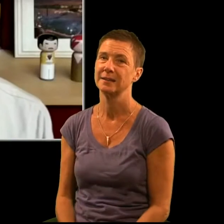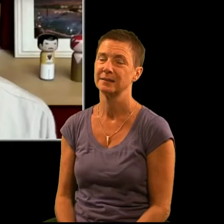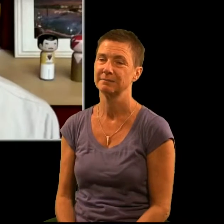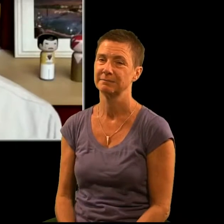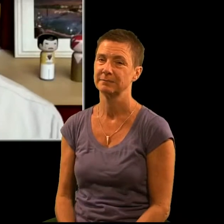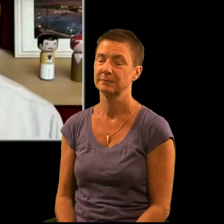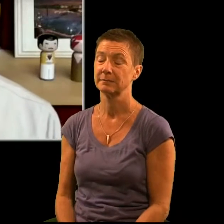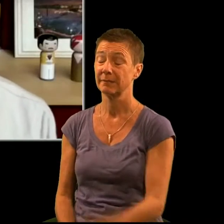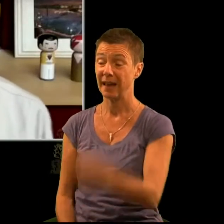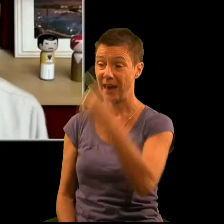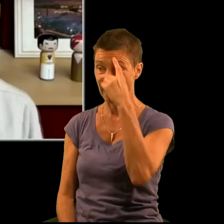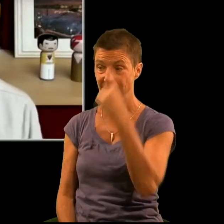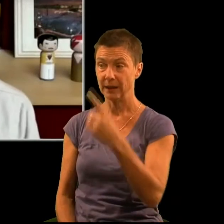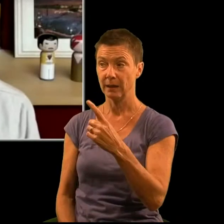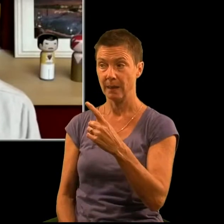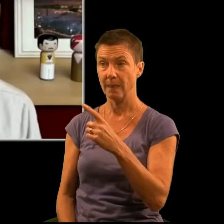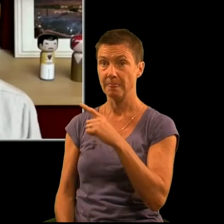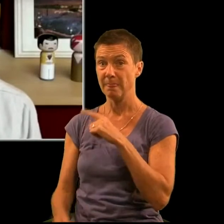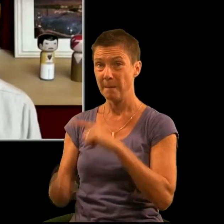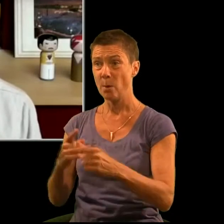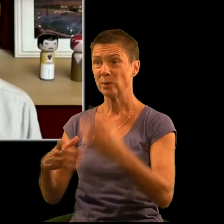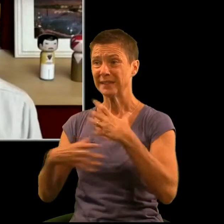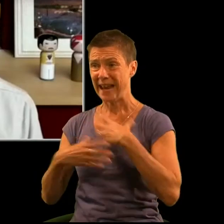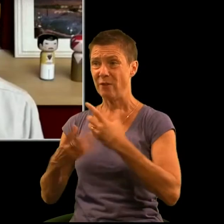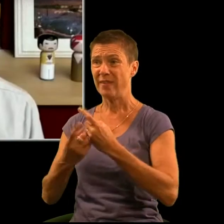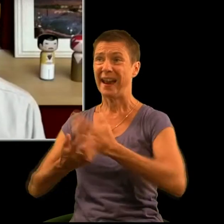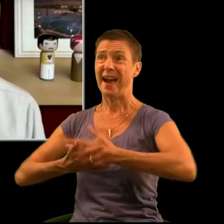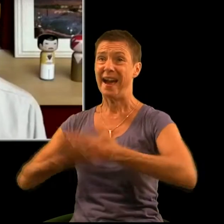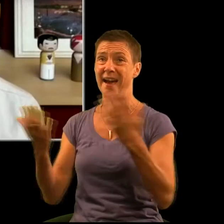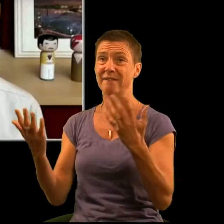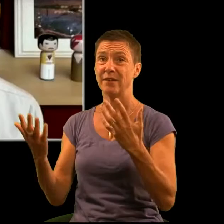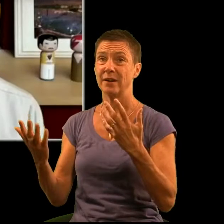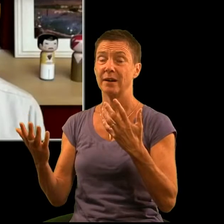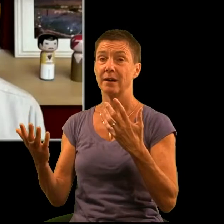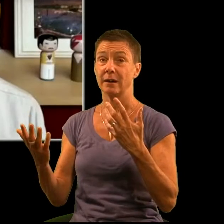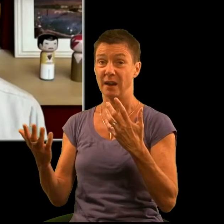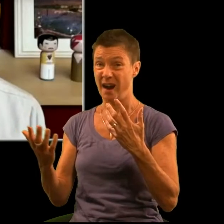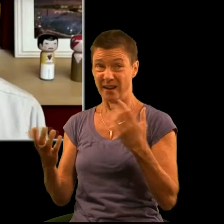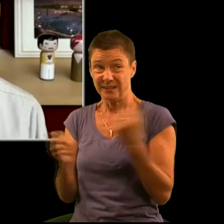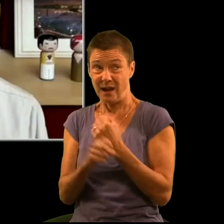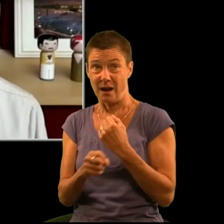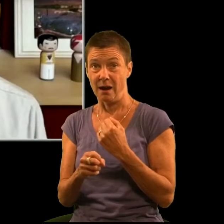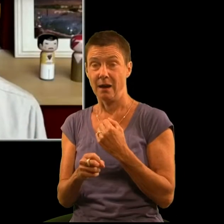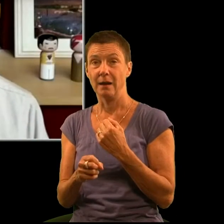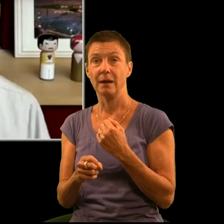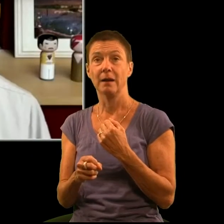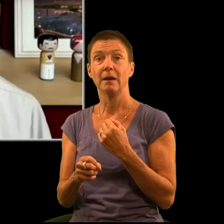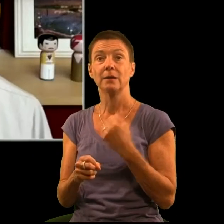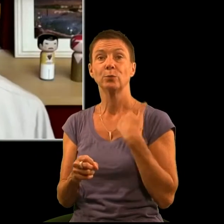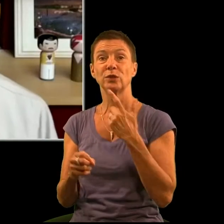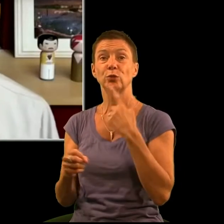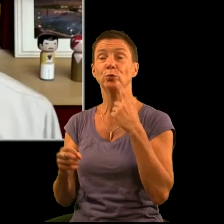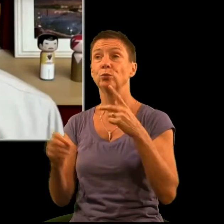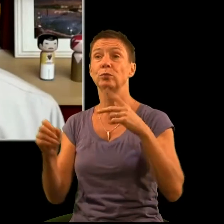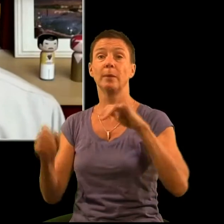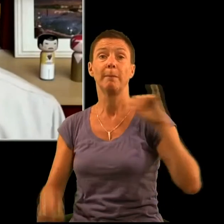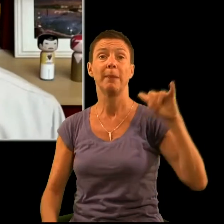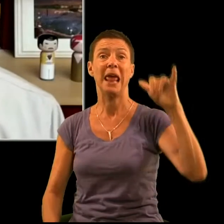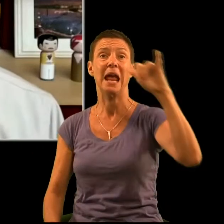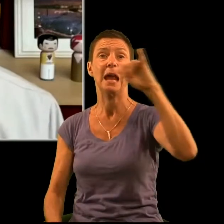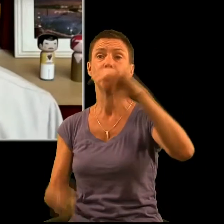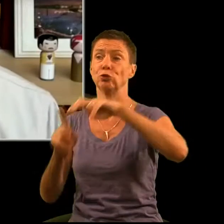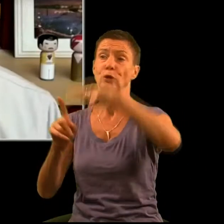anymore. I think physically the scariest thing I ever did was do a parachute jump.